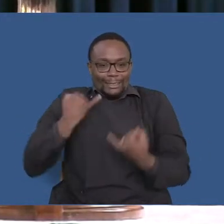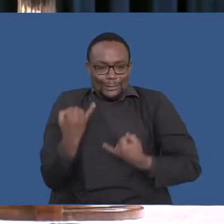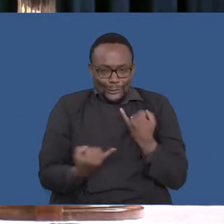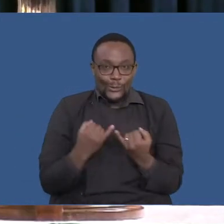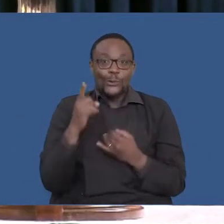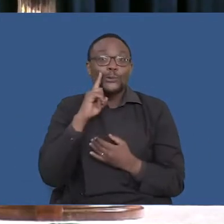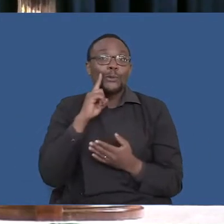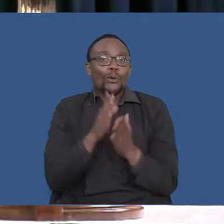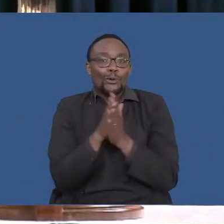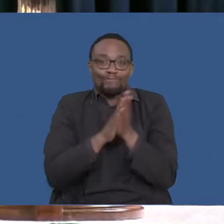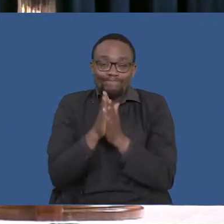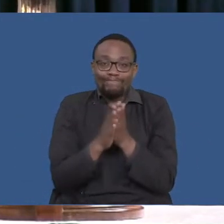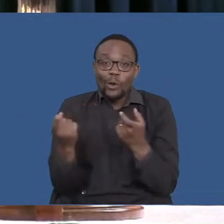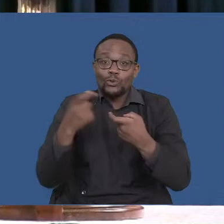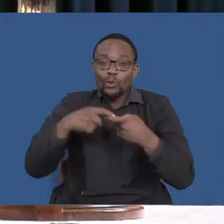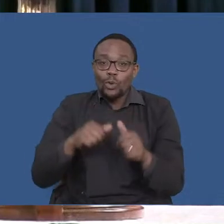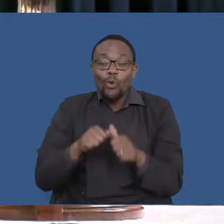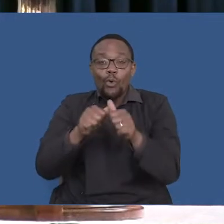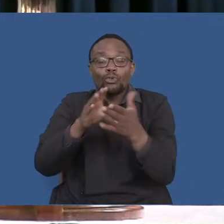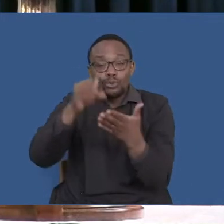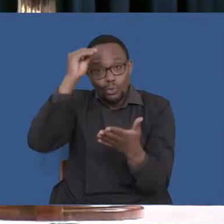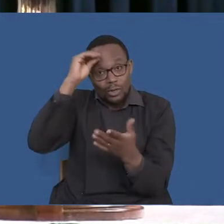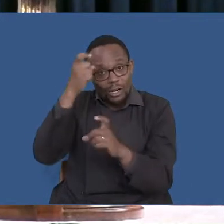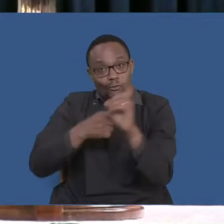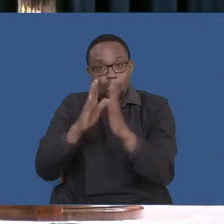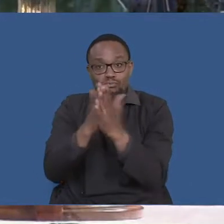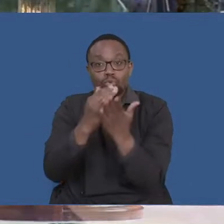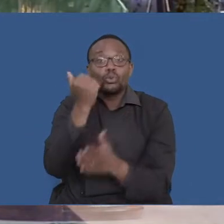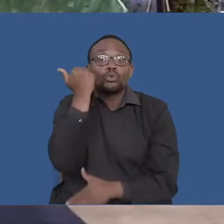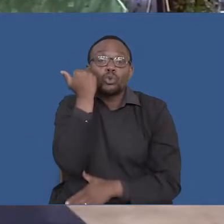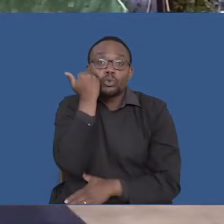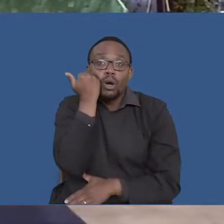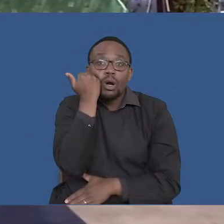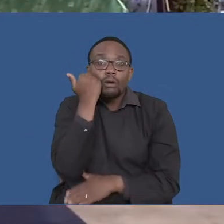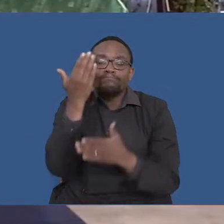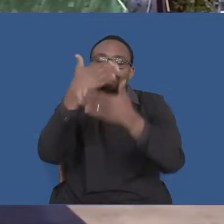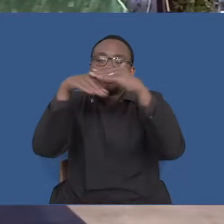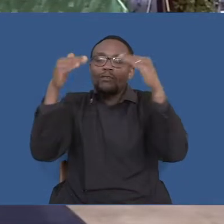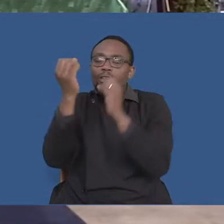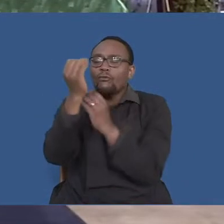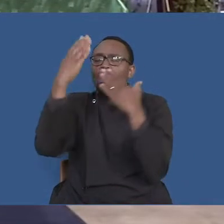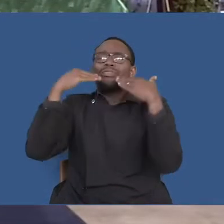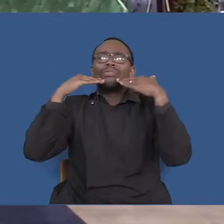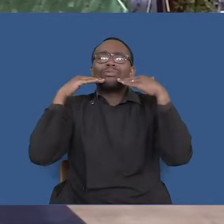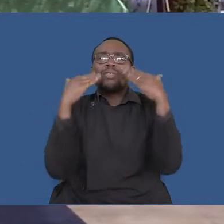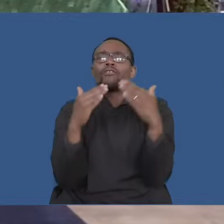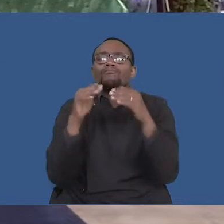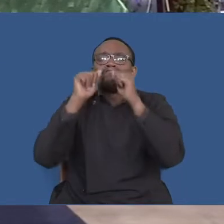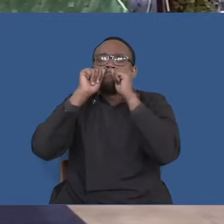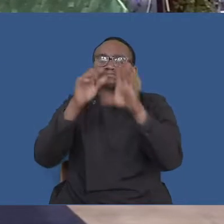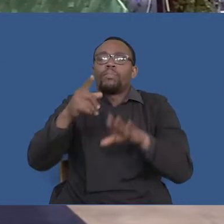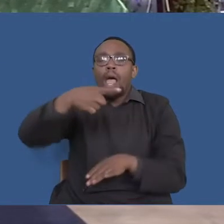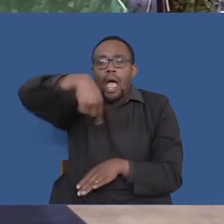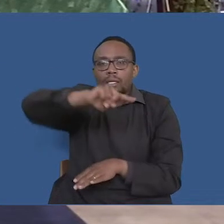electric tomorrow. Join me as we continue in this reflection in the book of Joshua. Heavenly Father, we thank you and ask that you bless us